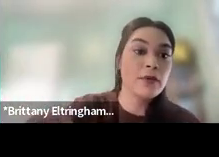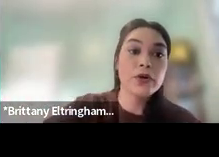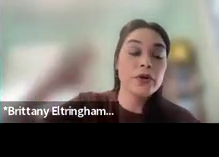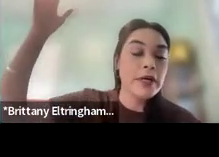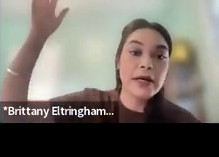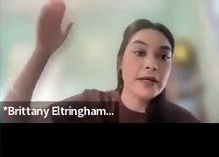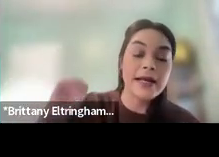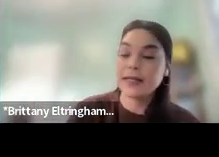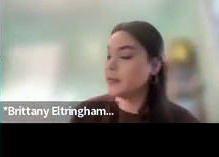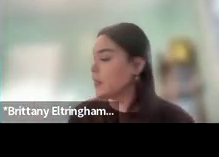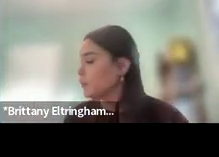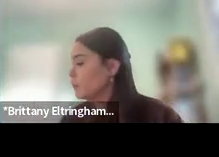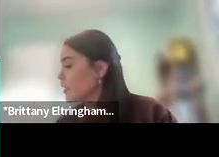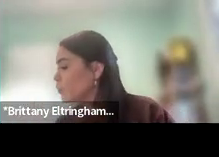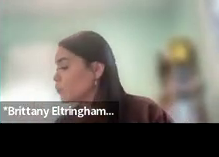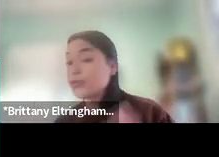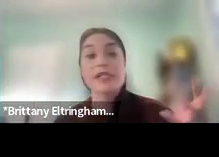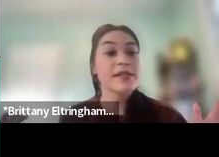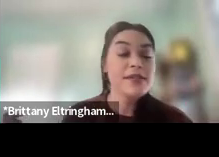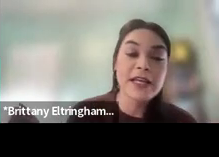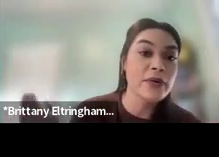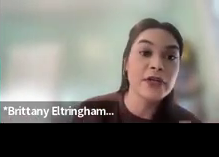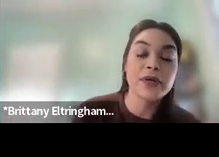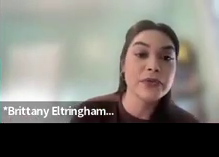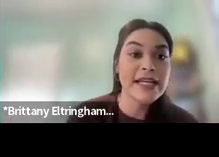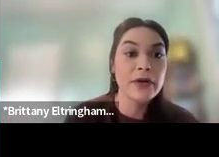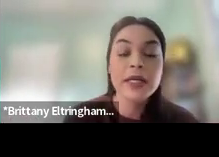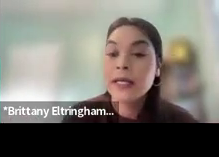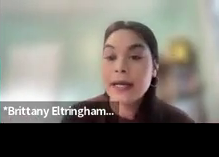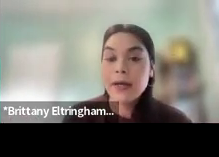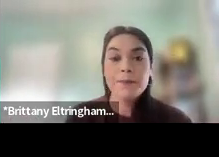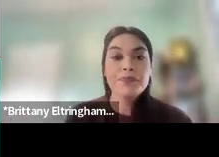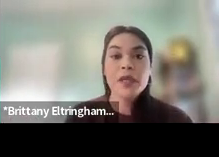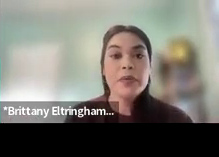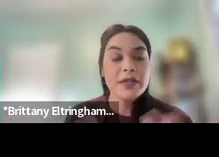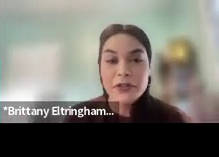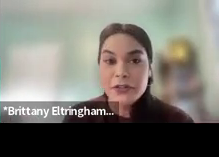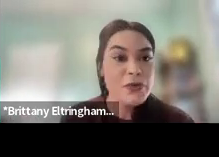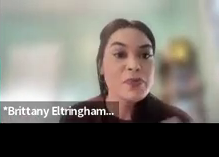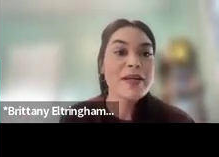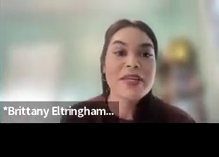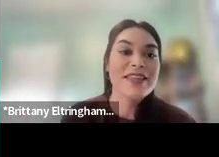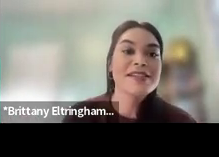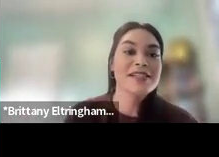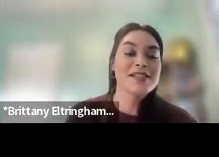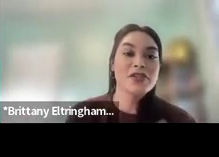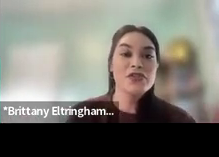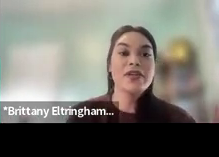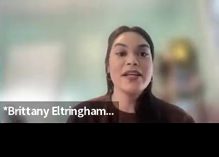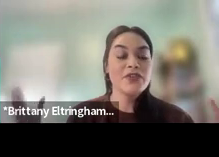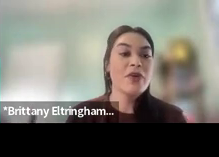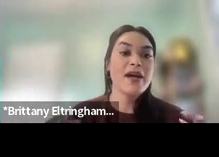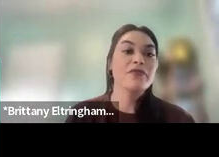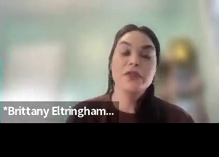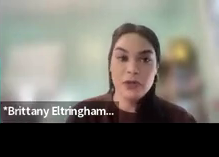I'm missing the word. Medical screens. Thank you. I knew I wrote it down. But you know, those might be things to consider